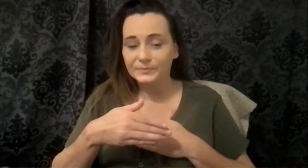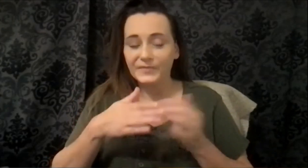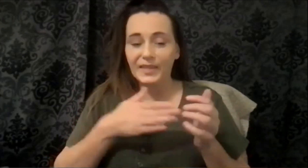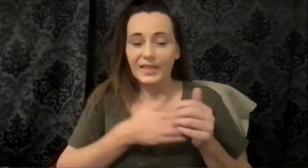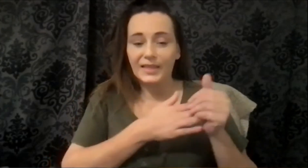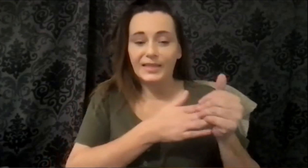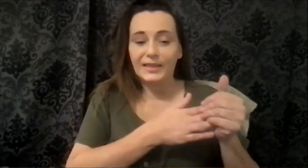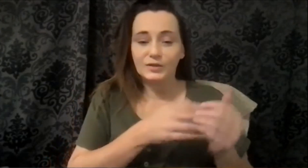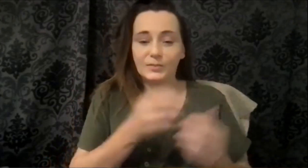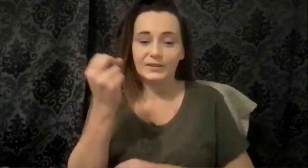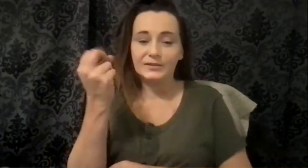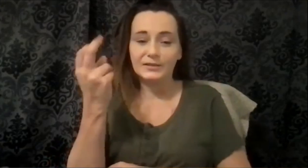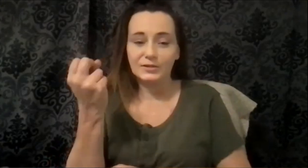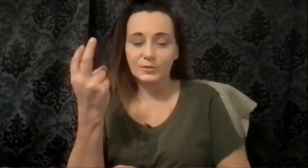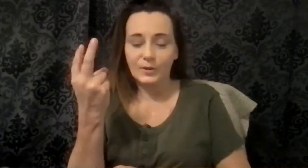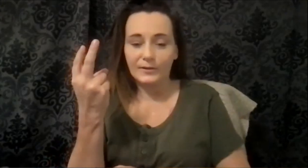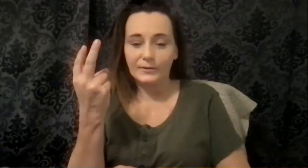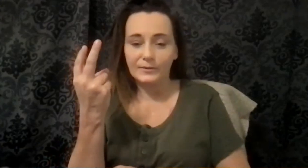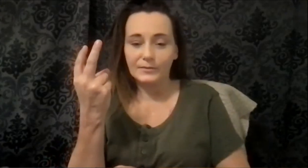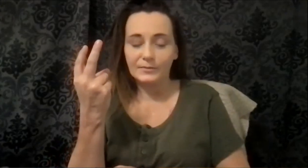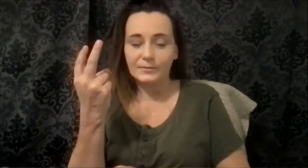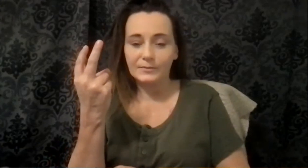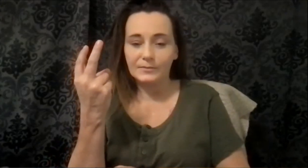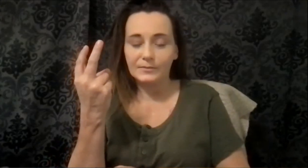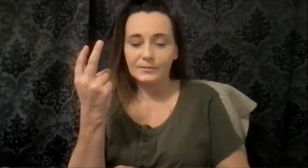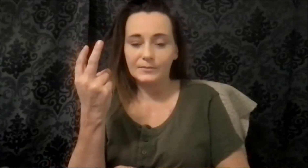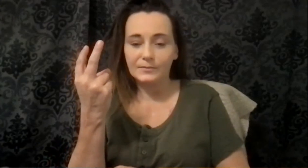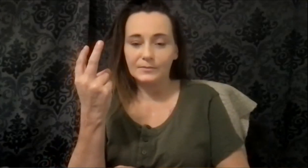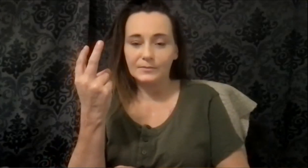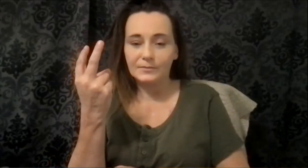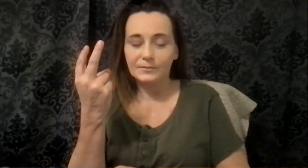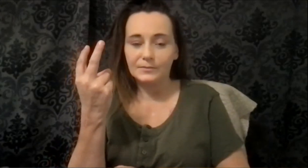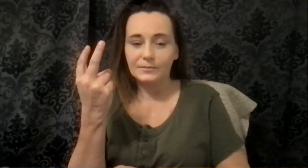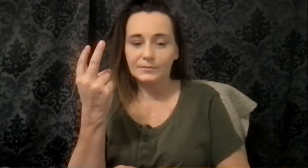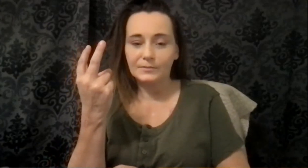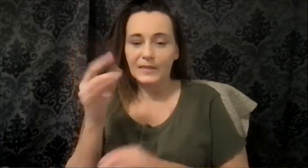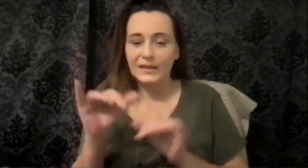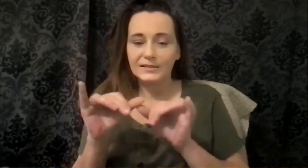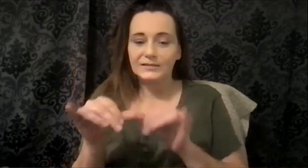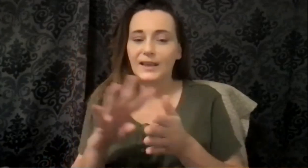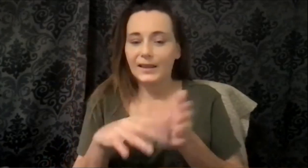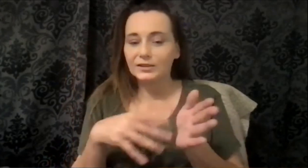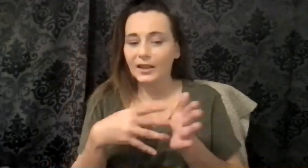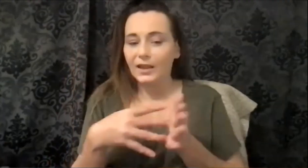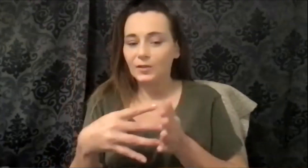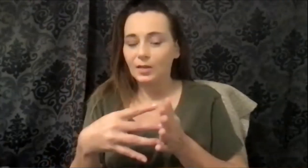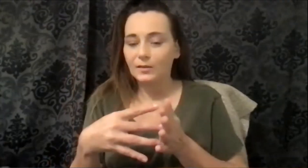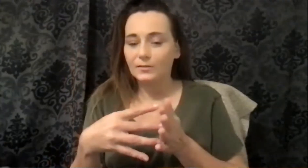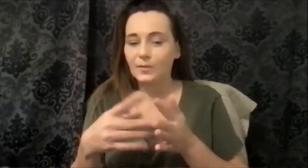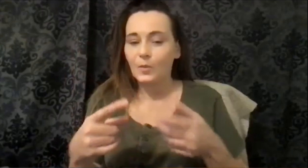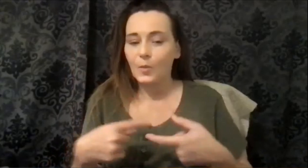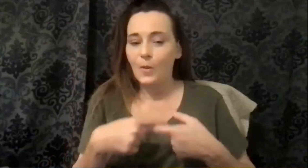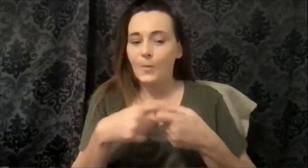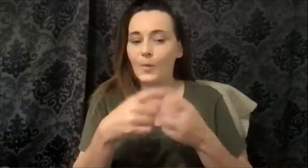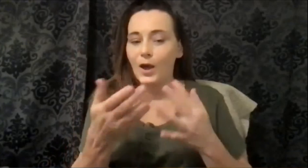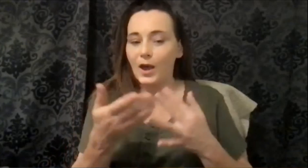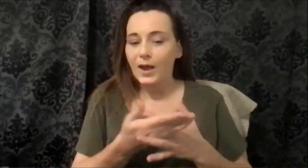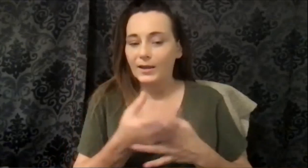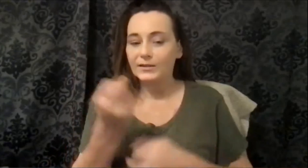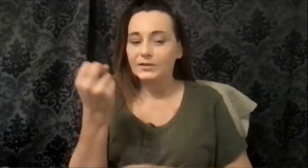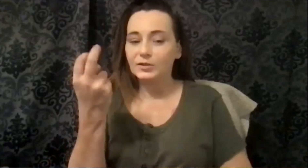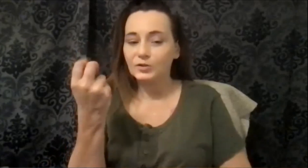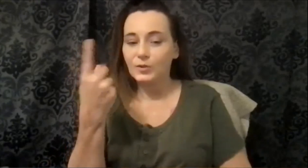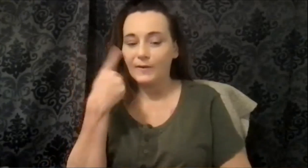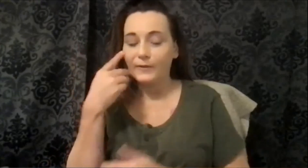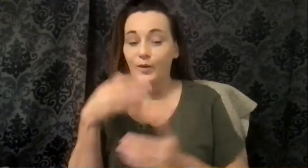12 o'clock, but we could almost use a couple minutes earlier, but let's just stay on schedule. Okay, so we're on break till 12 o'clock for the leadership panel.